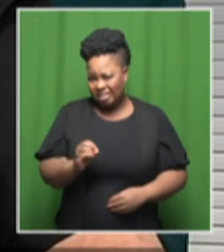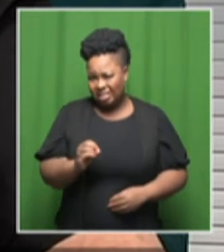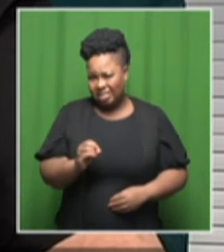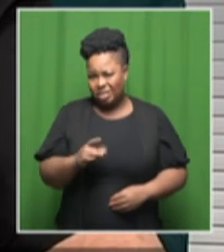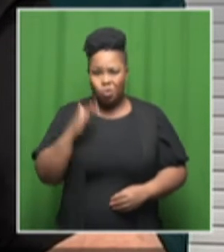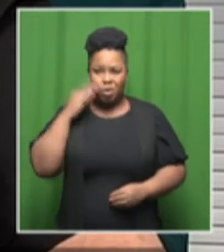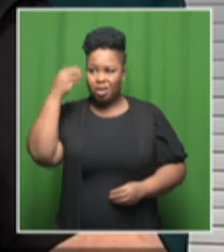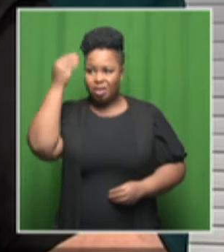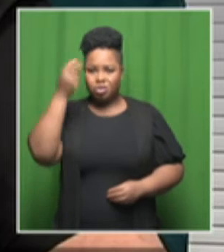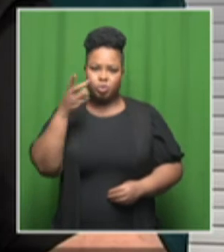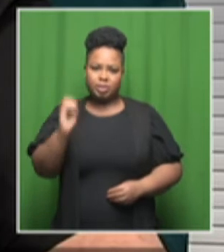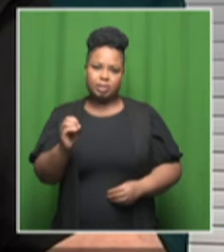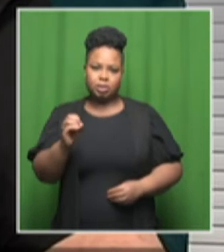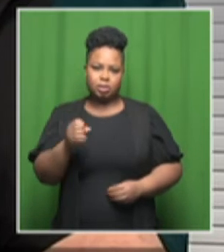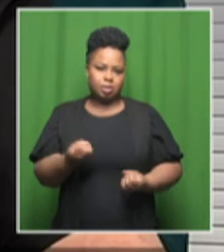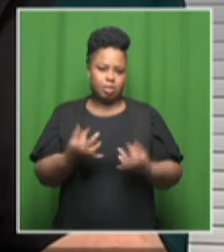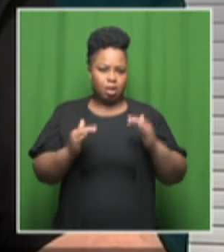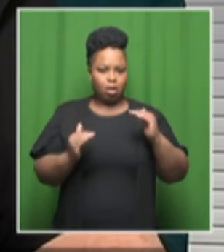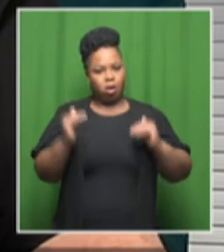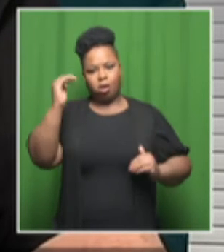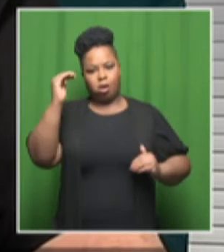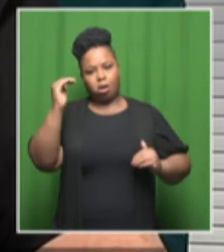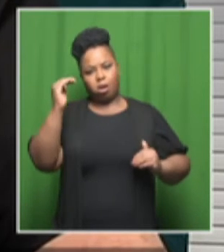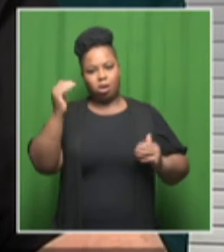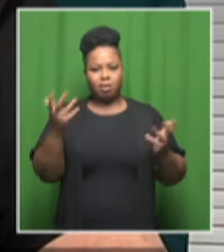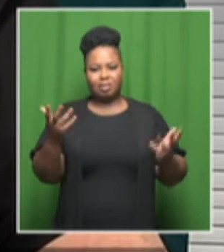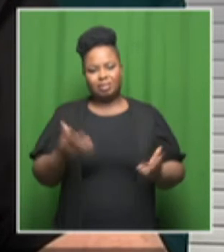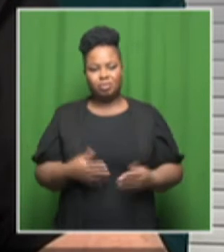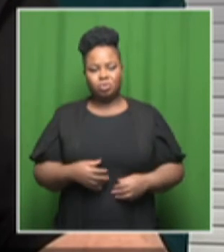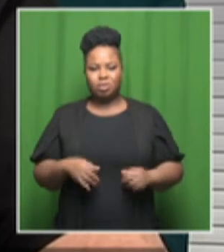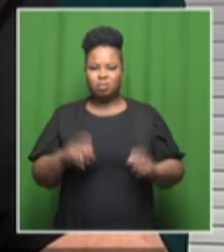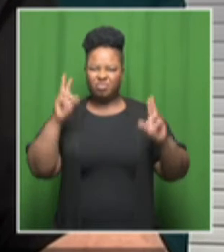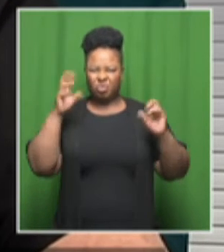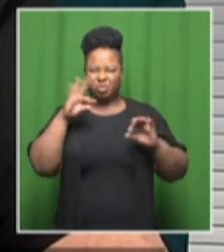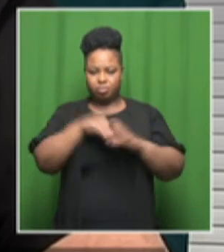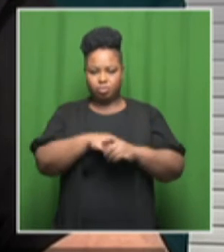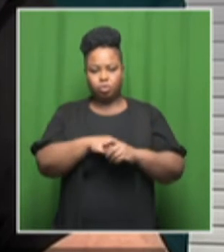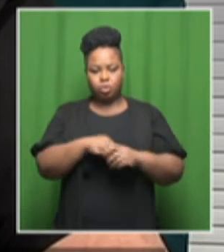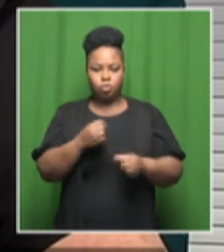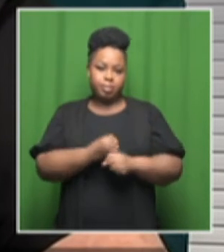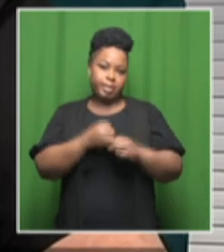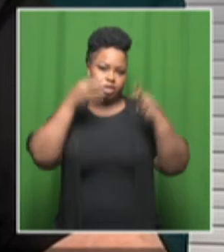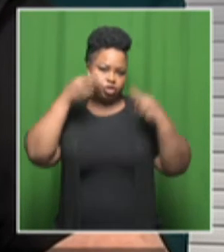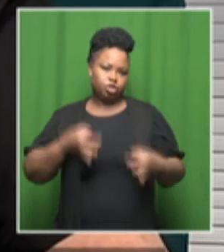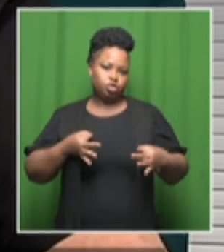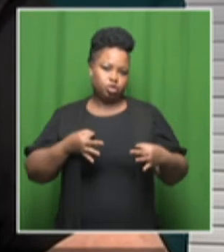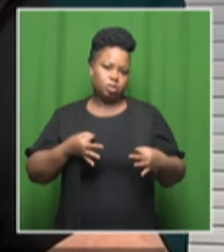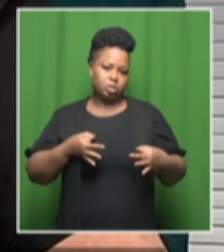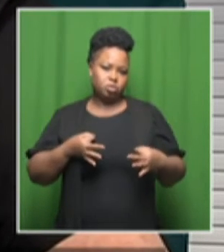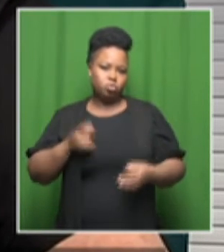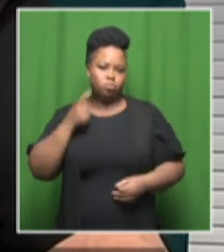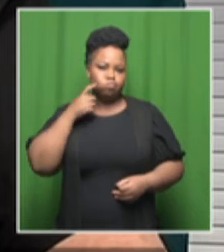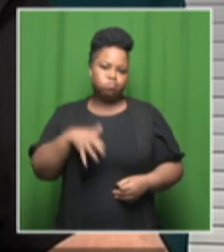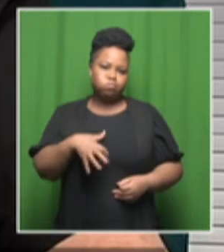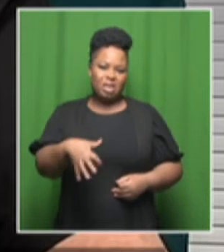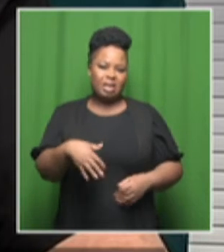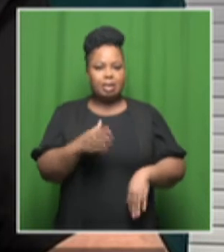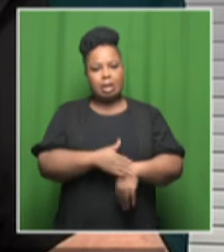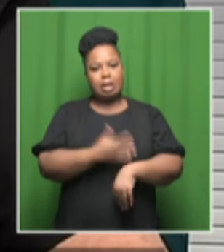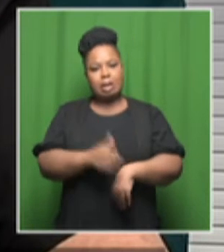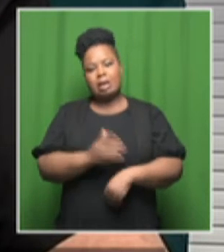So there's a lot of ethical matters involved when you make that decision. But I think in